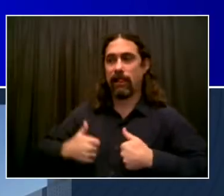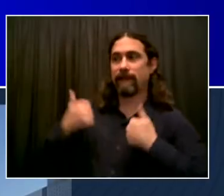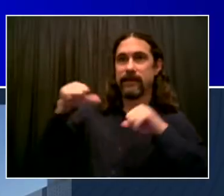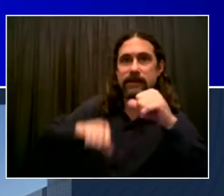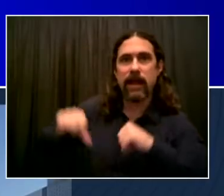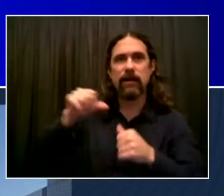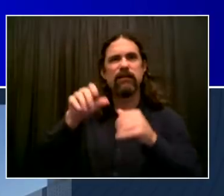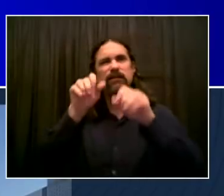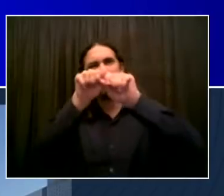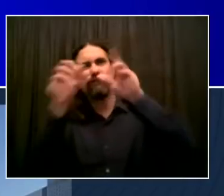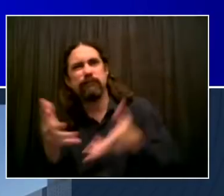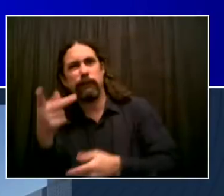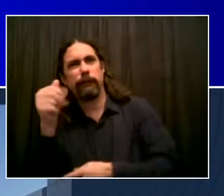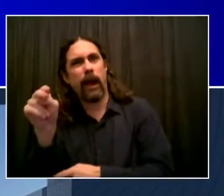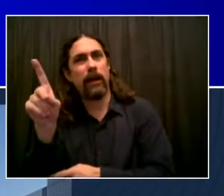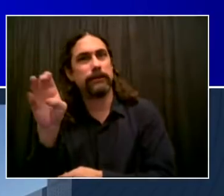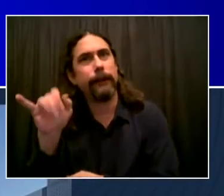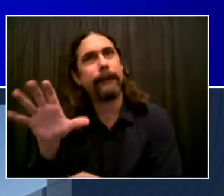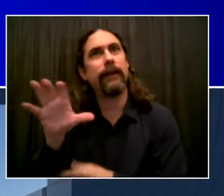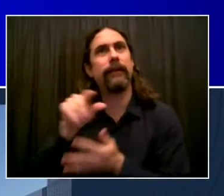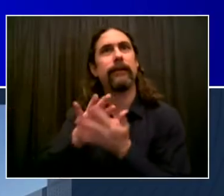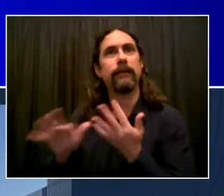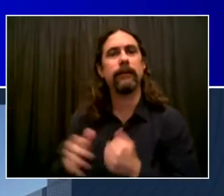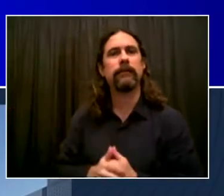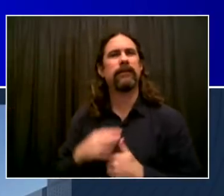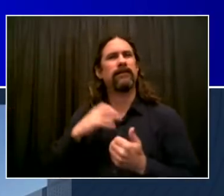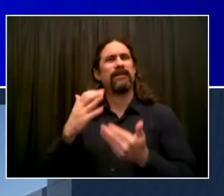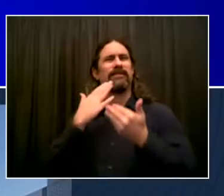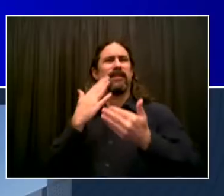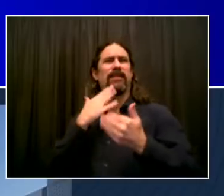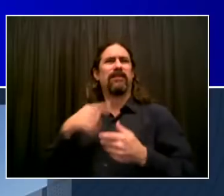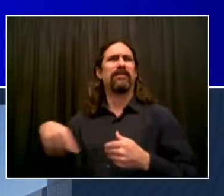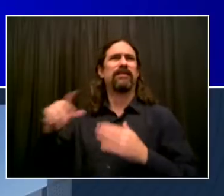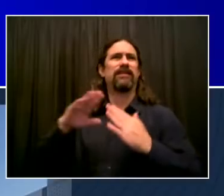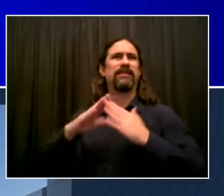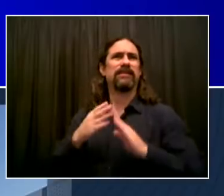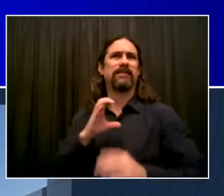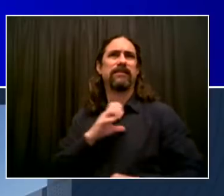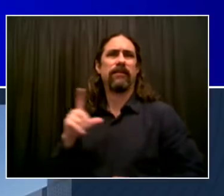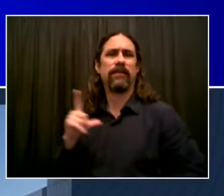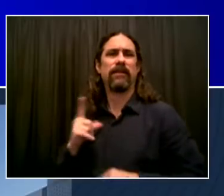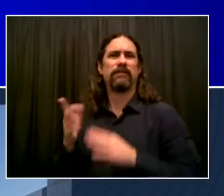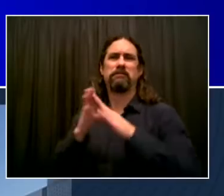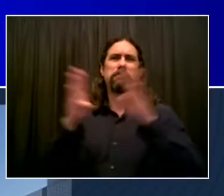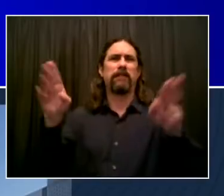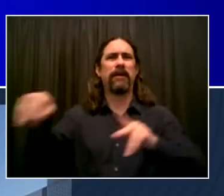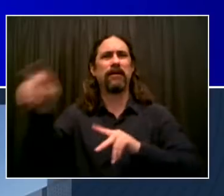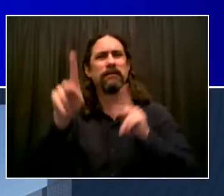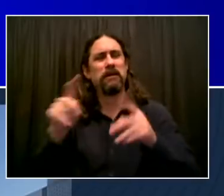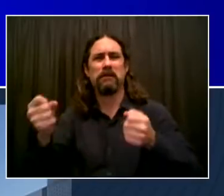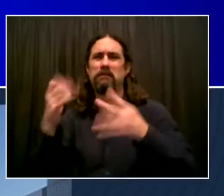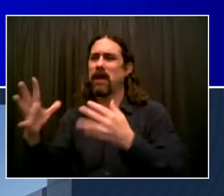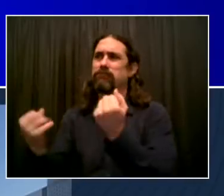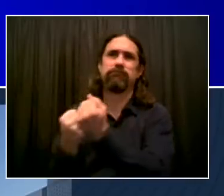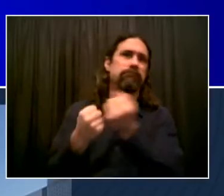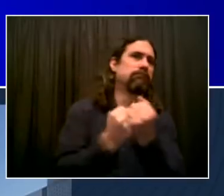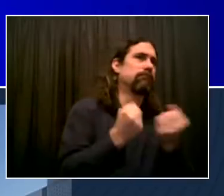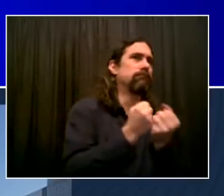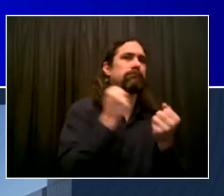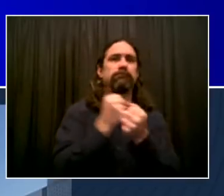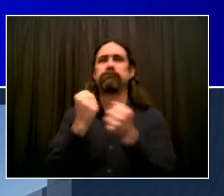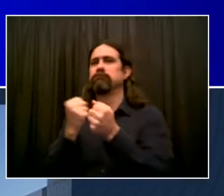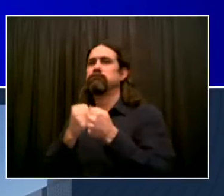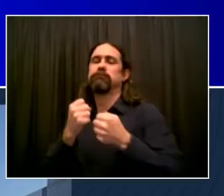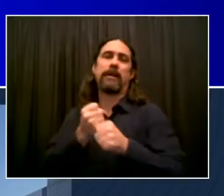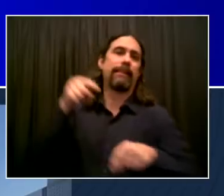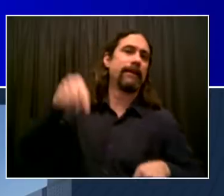There were major decisions made to help support the community in this process. This is going to have a lasting impact. It's one of those